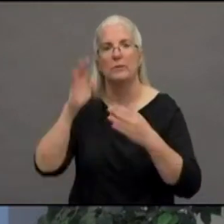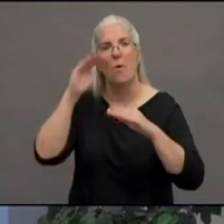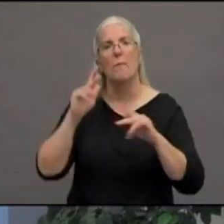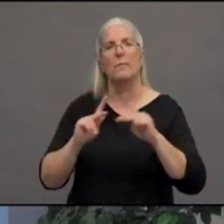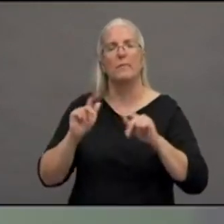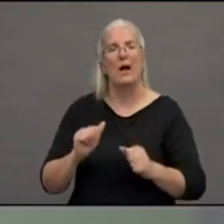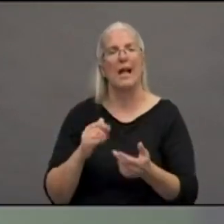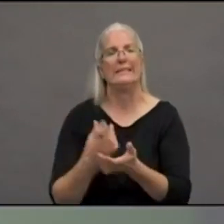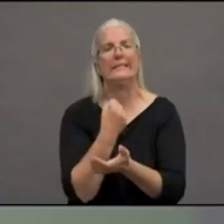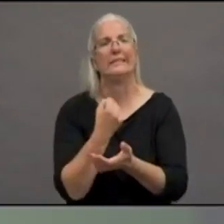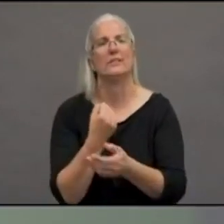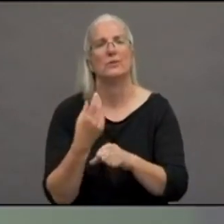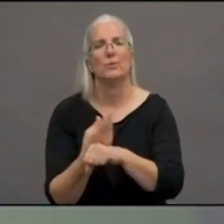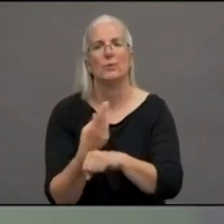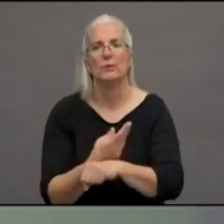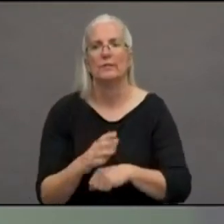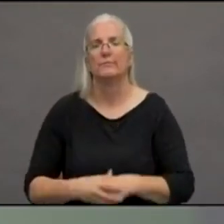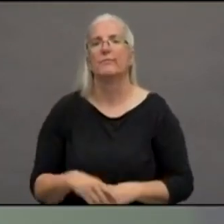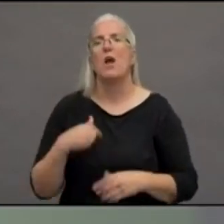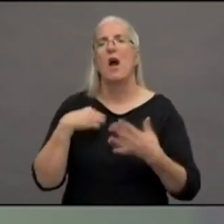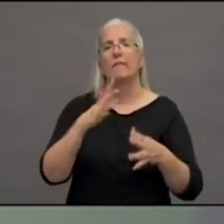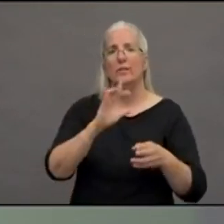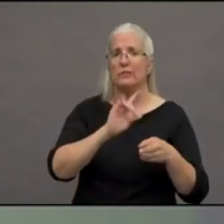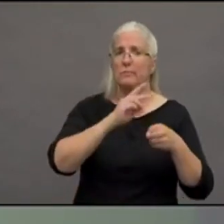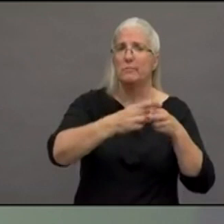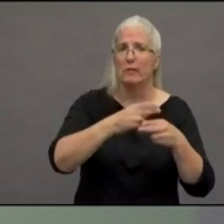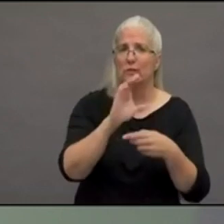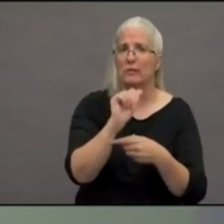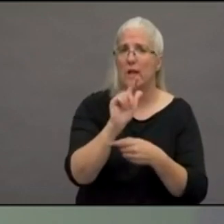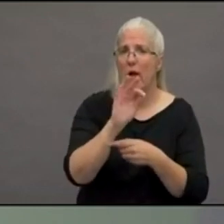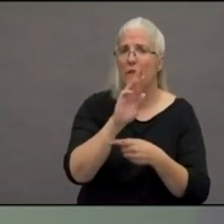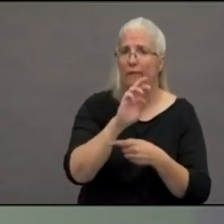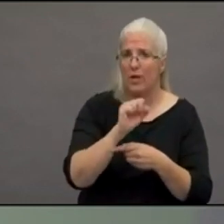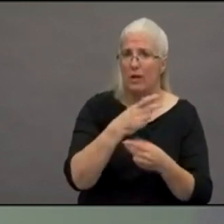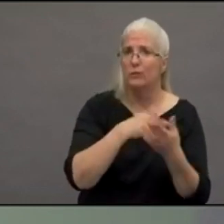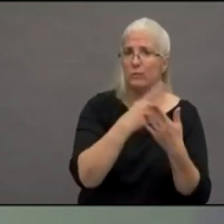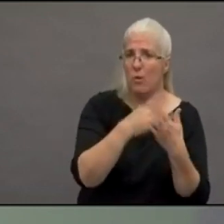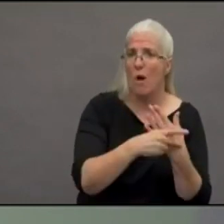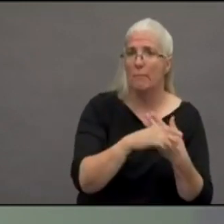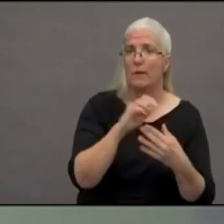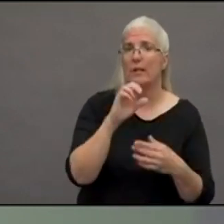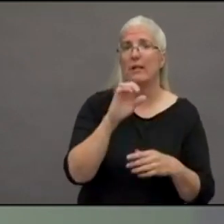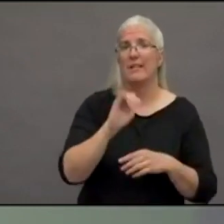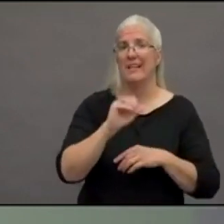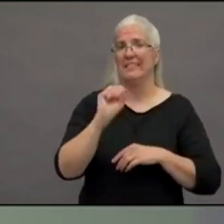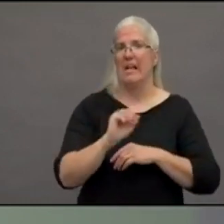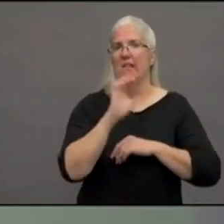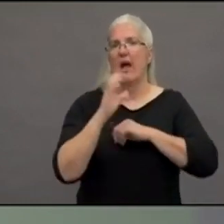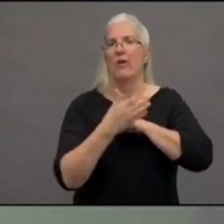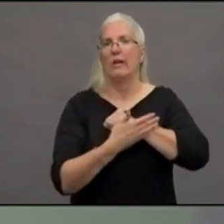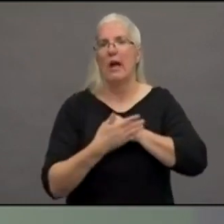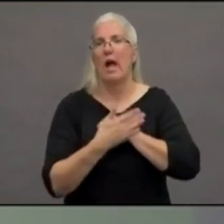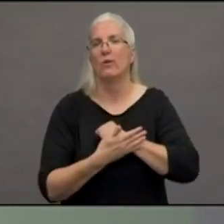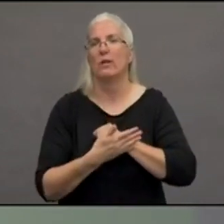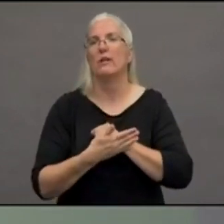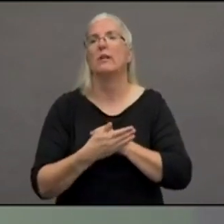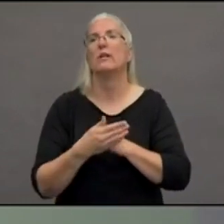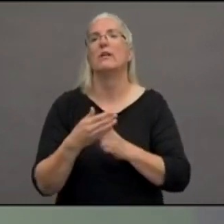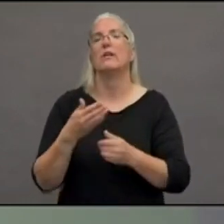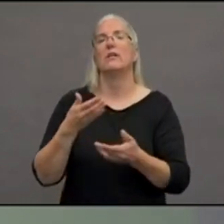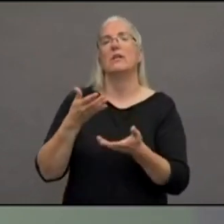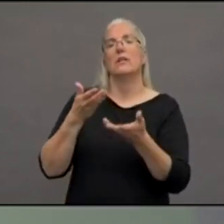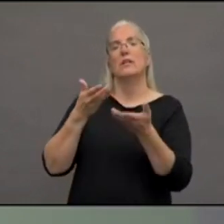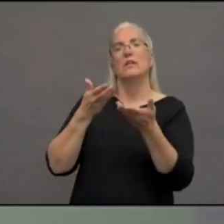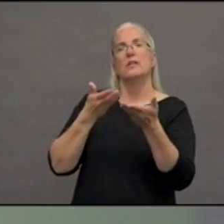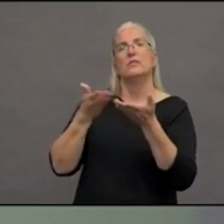already mentioned is the CalFresh Food Program. That's administered by the County of Santa Clara Social Services Agency, Department of Employment and Benefits Services.